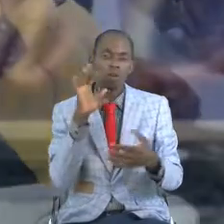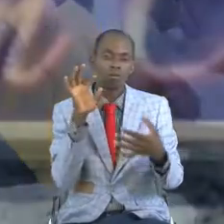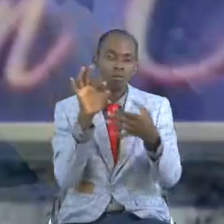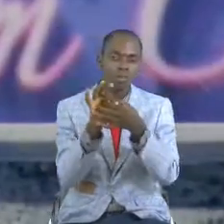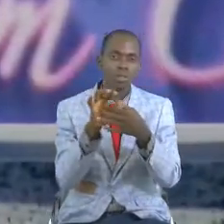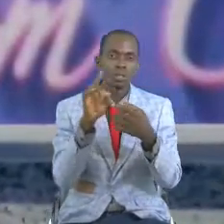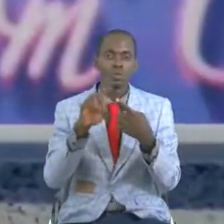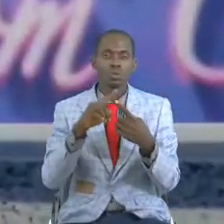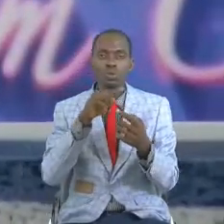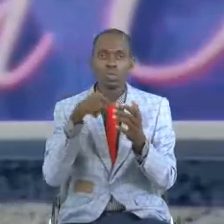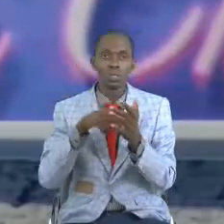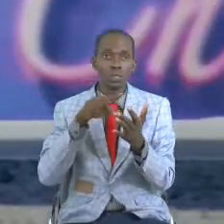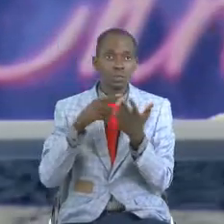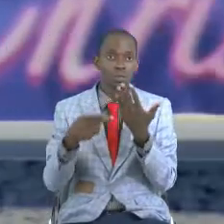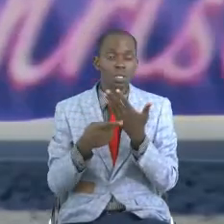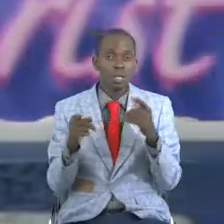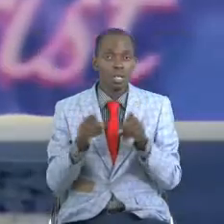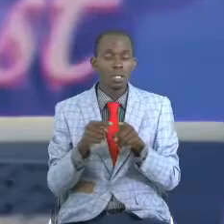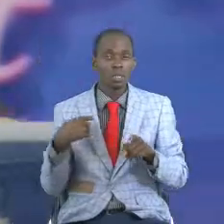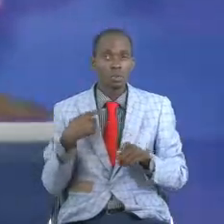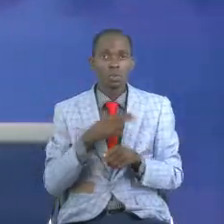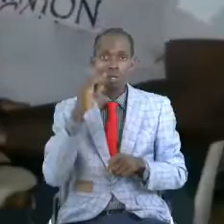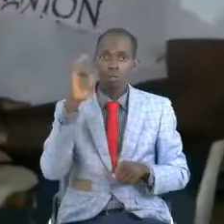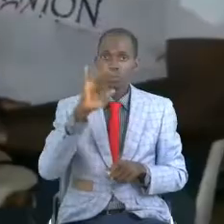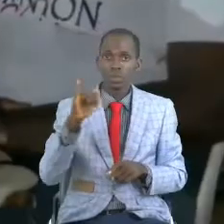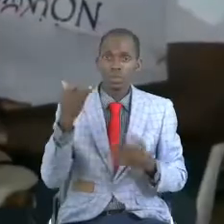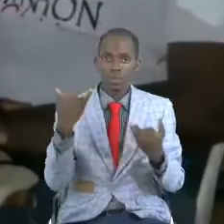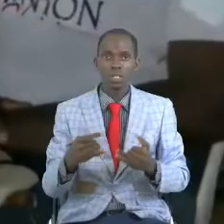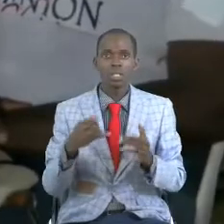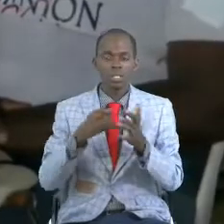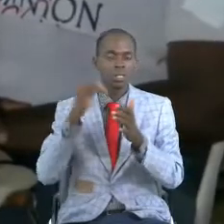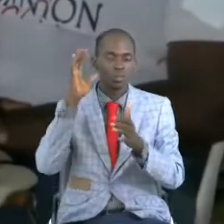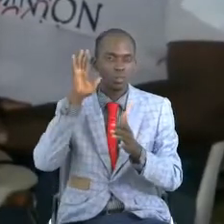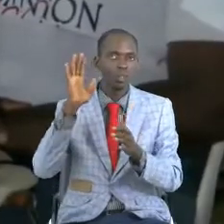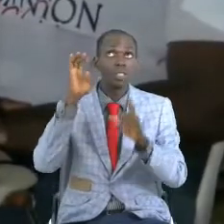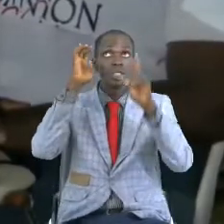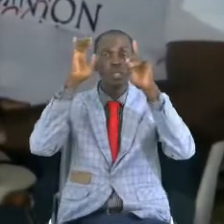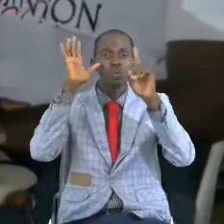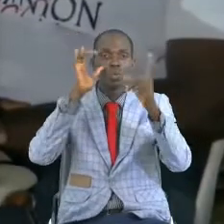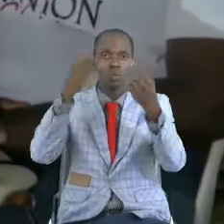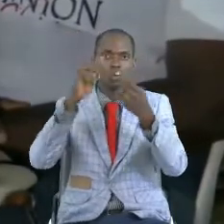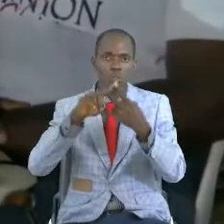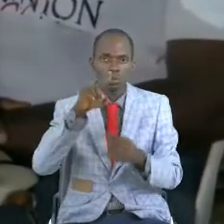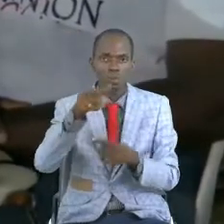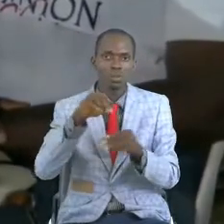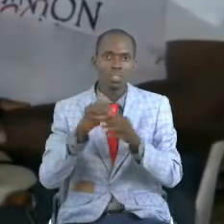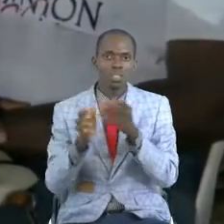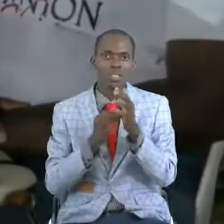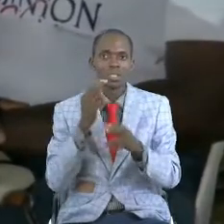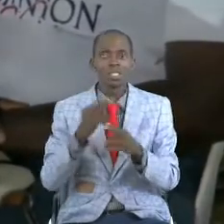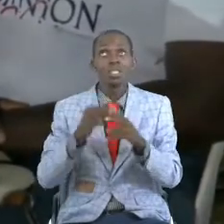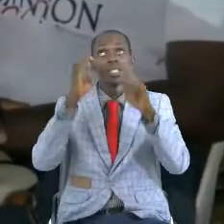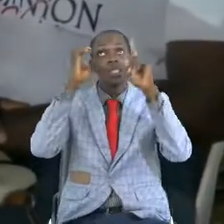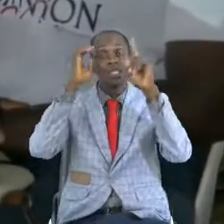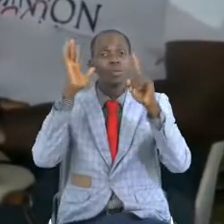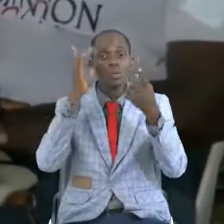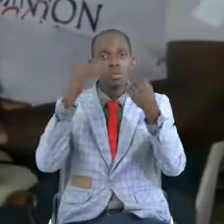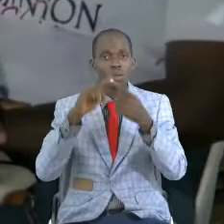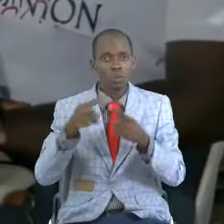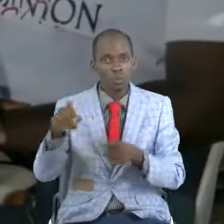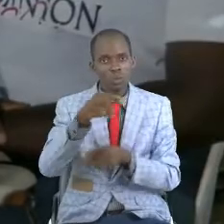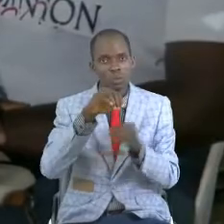we're speaking now, it will get to you. It will get to you. And then those who are